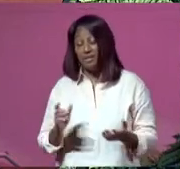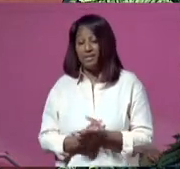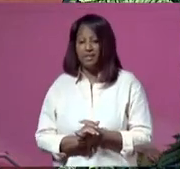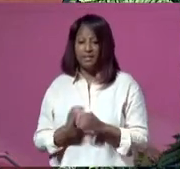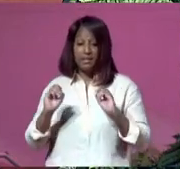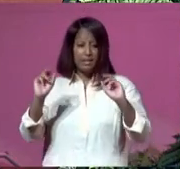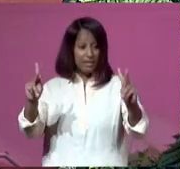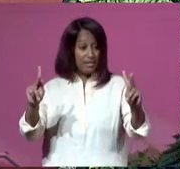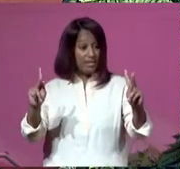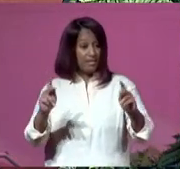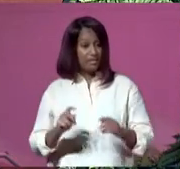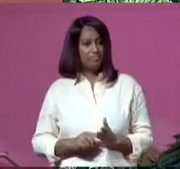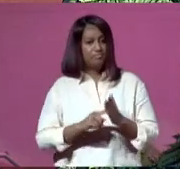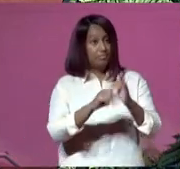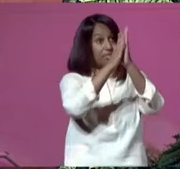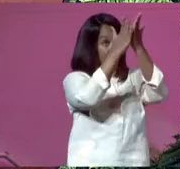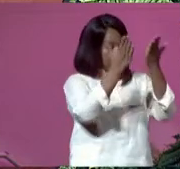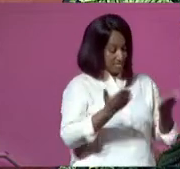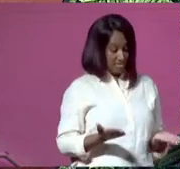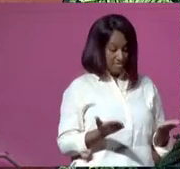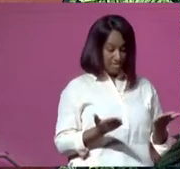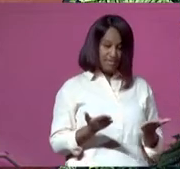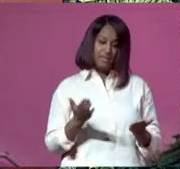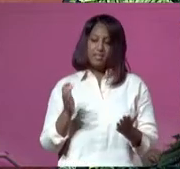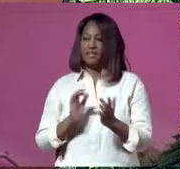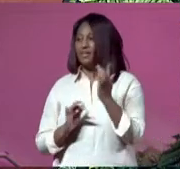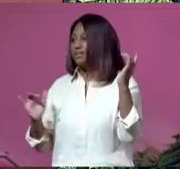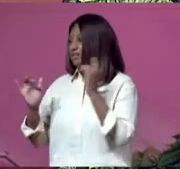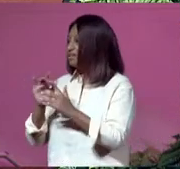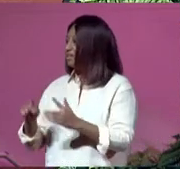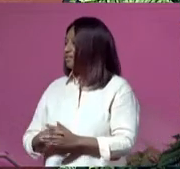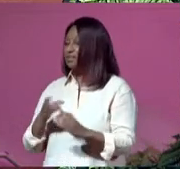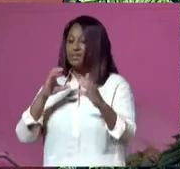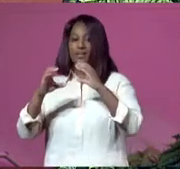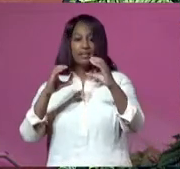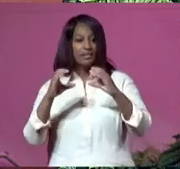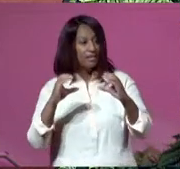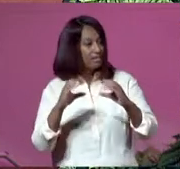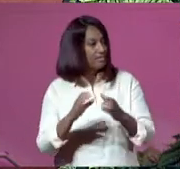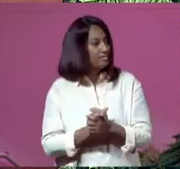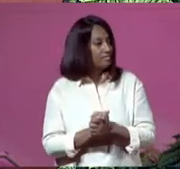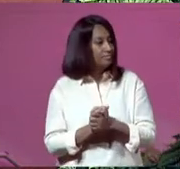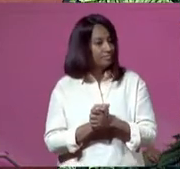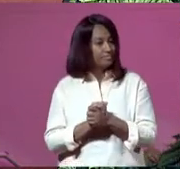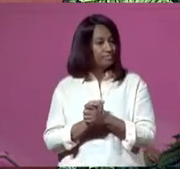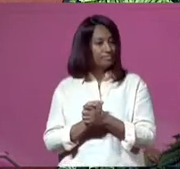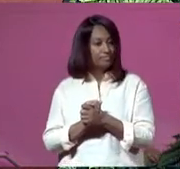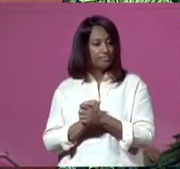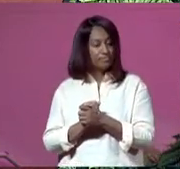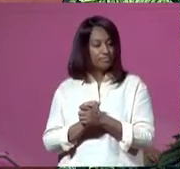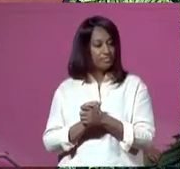Okay, I can show it to you from the text. Jesus starts this conversation by asking her for a drink.